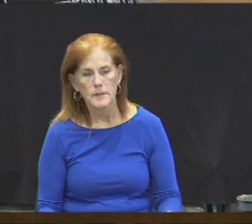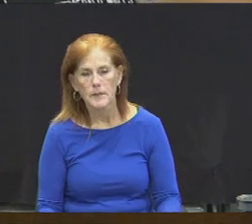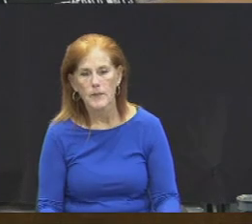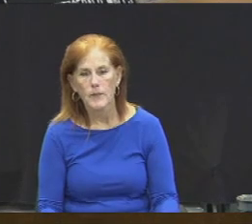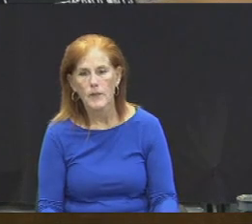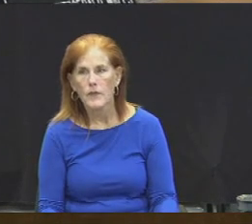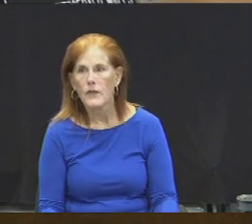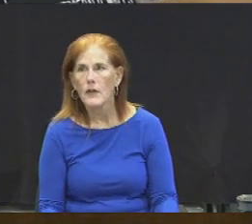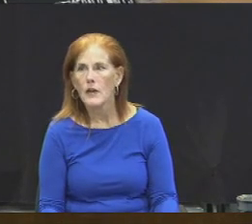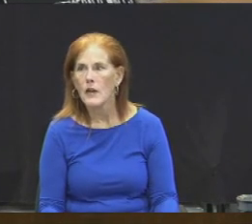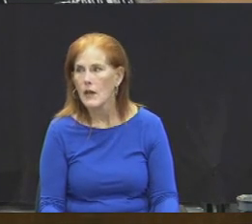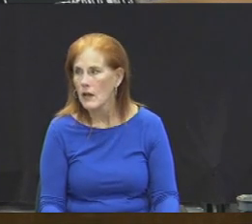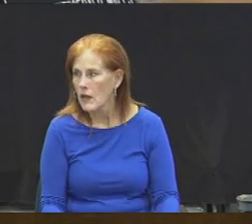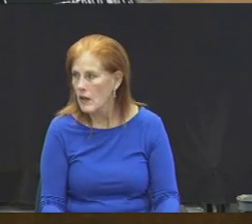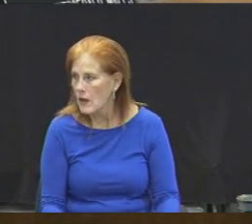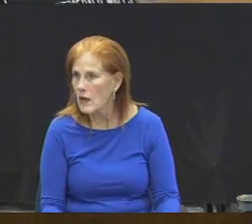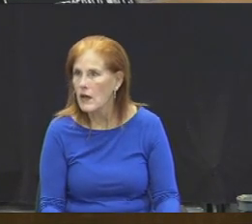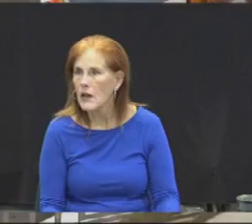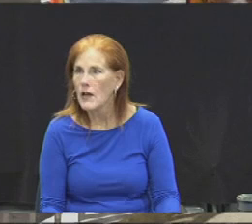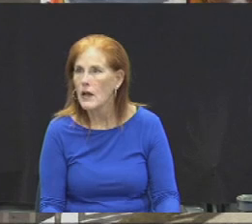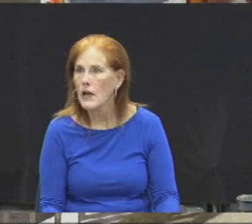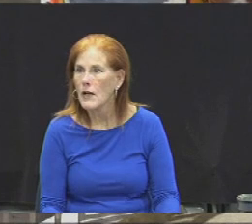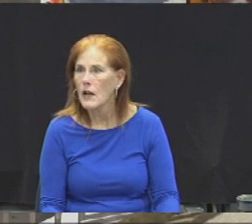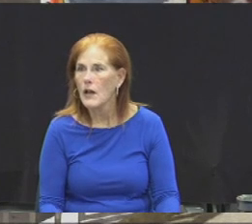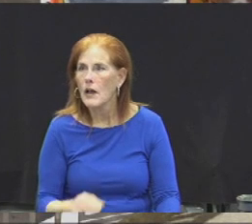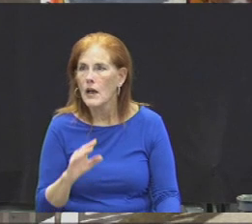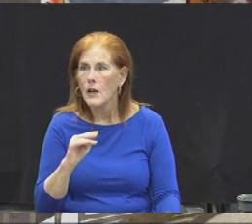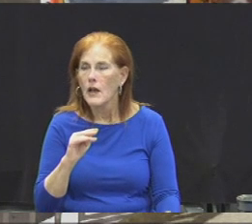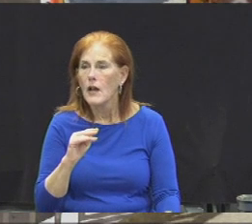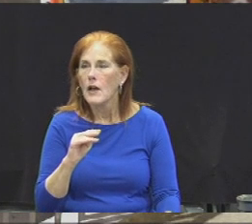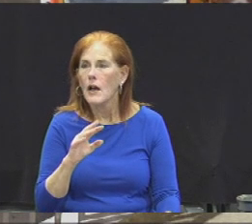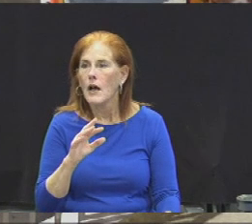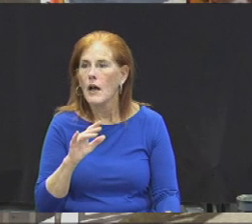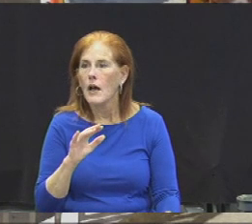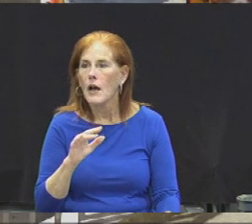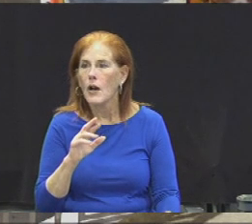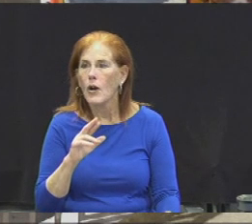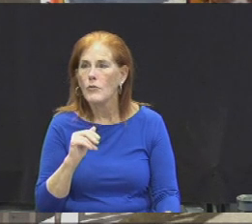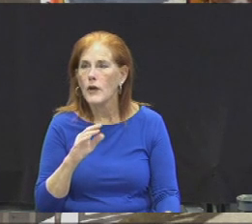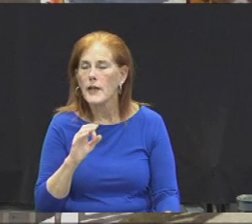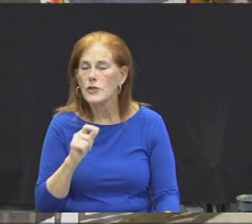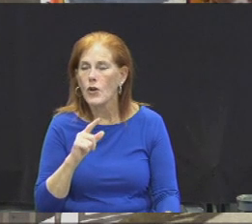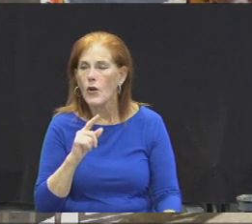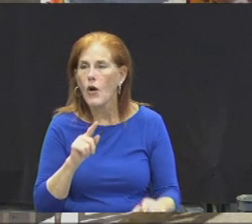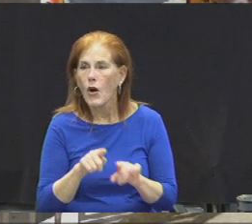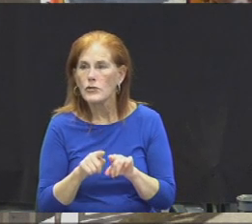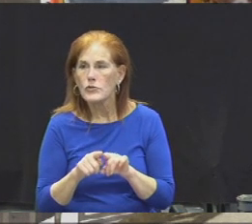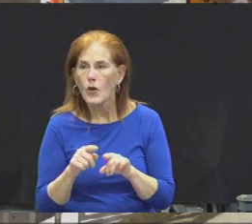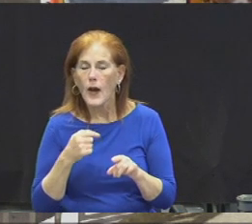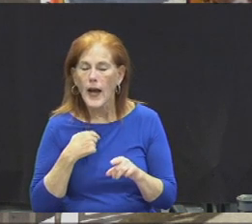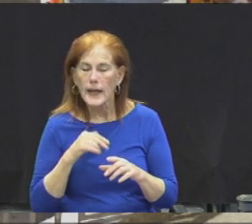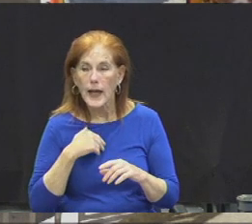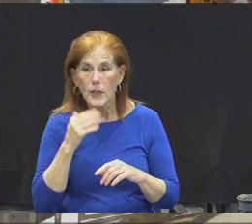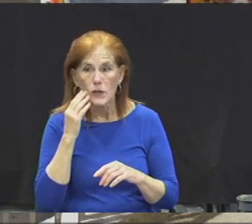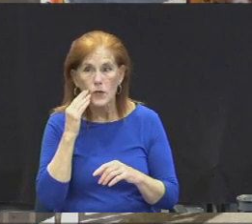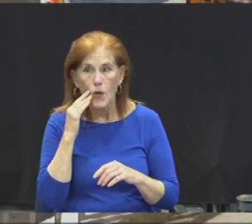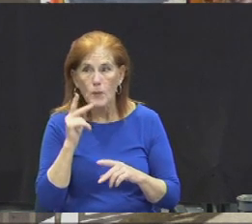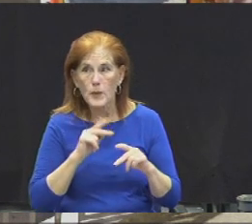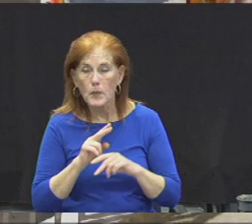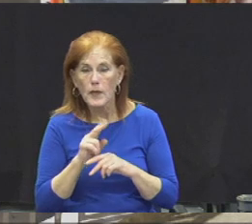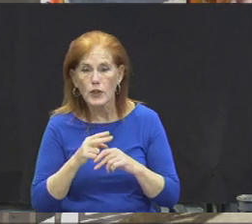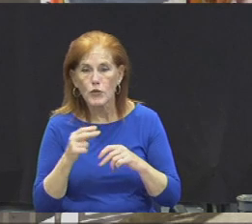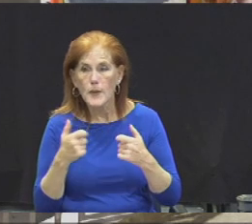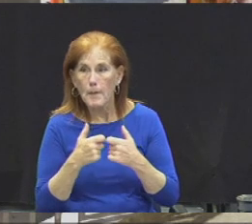Okay. I just wanted to add on to that. That's another thing I was going to point out as well. I happen to know quite a few people who use